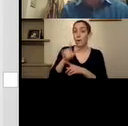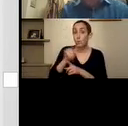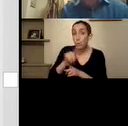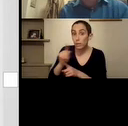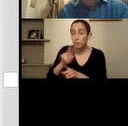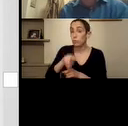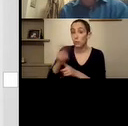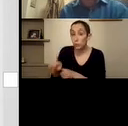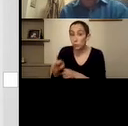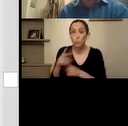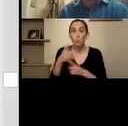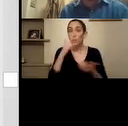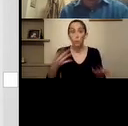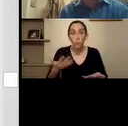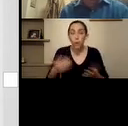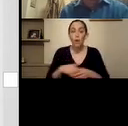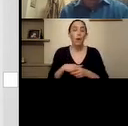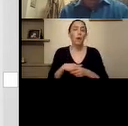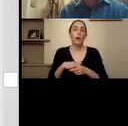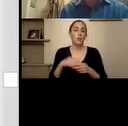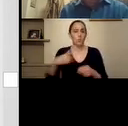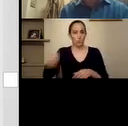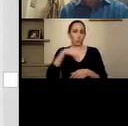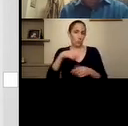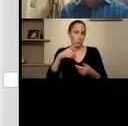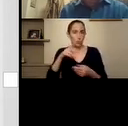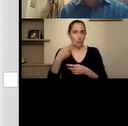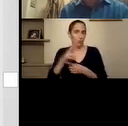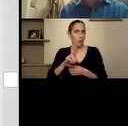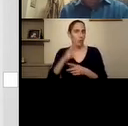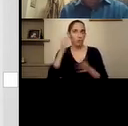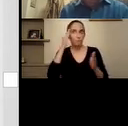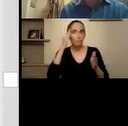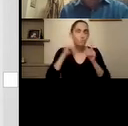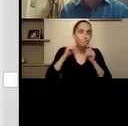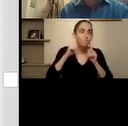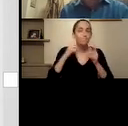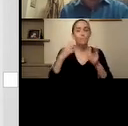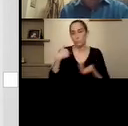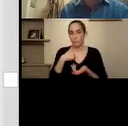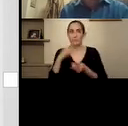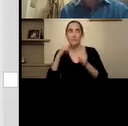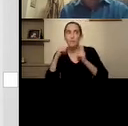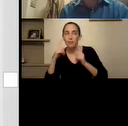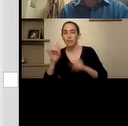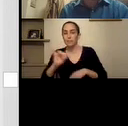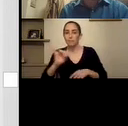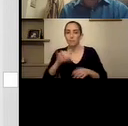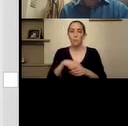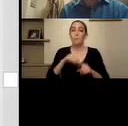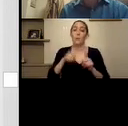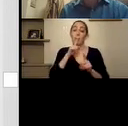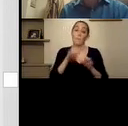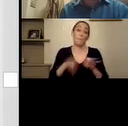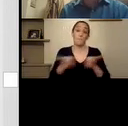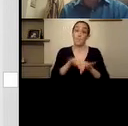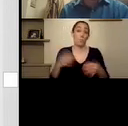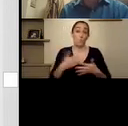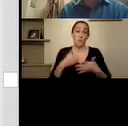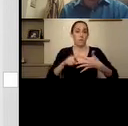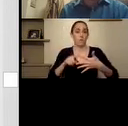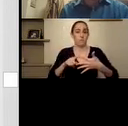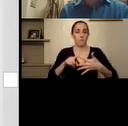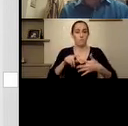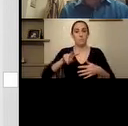that you guys hear every day, we're hearing as well. But really what it comes down to, it's really the second bullet point here. From a medical